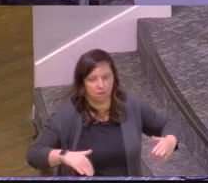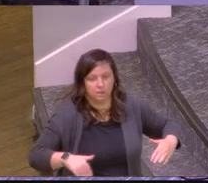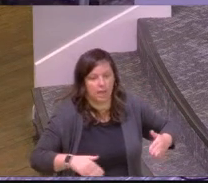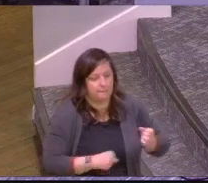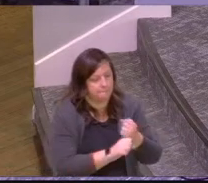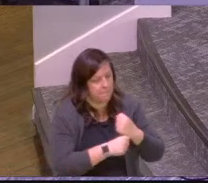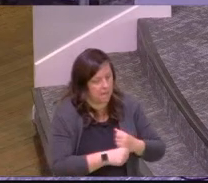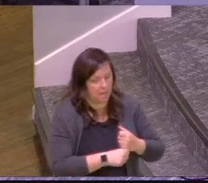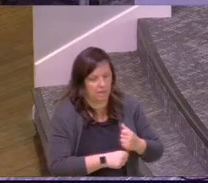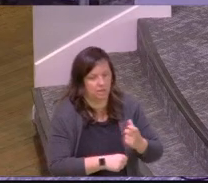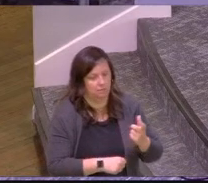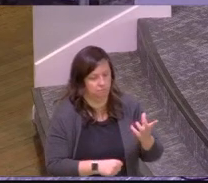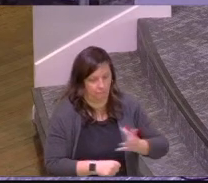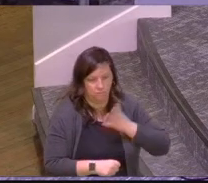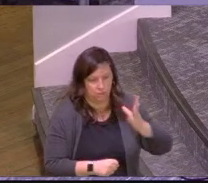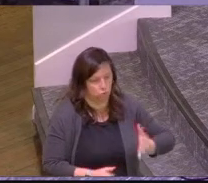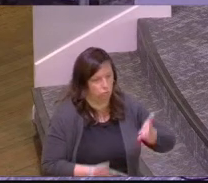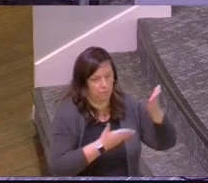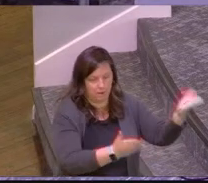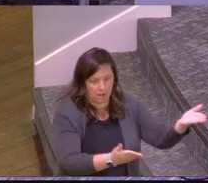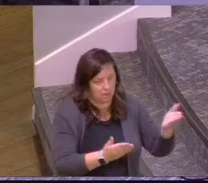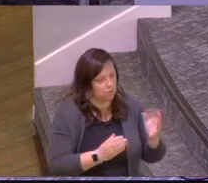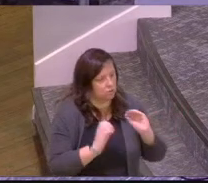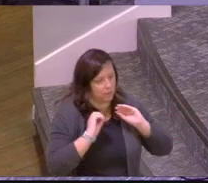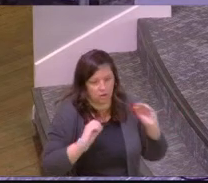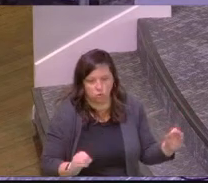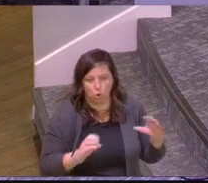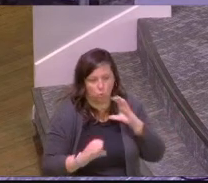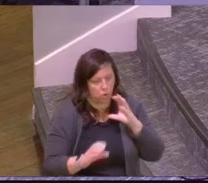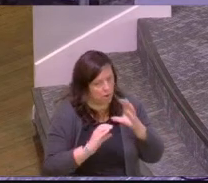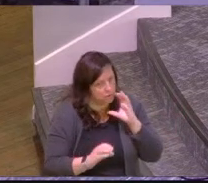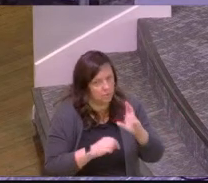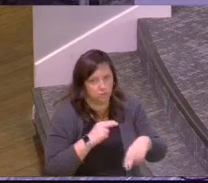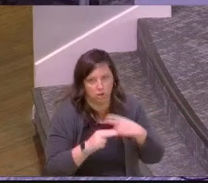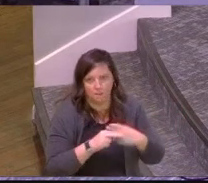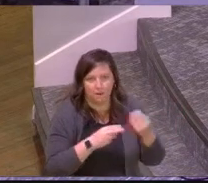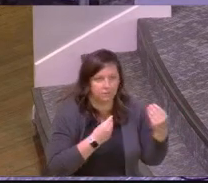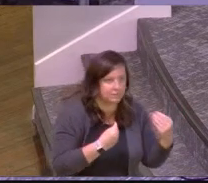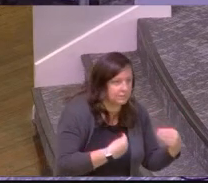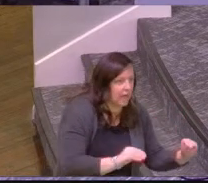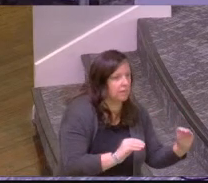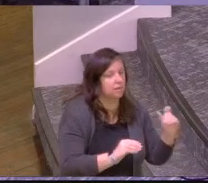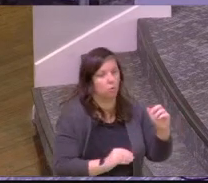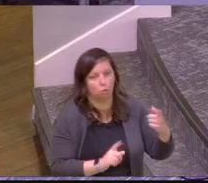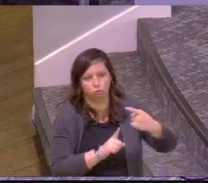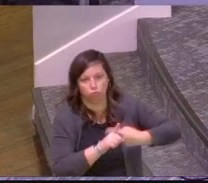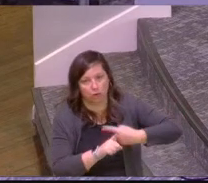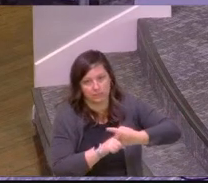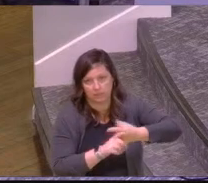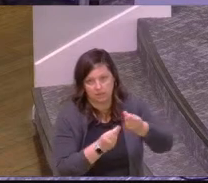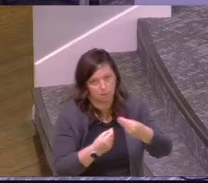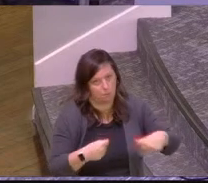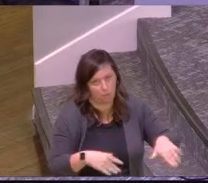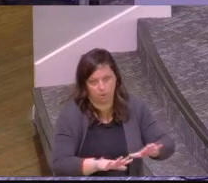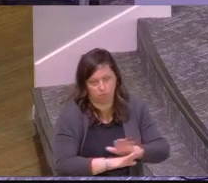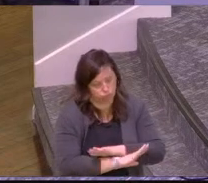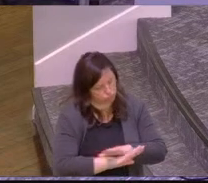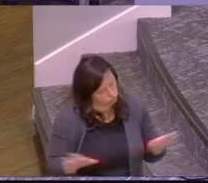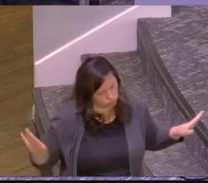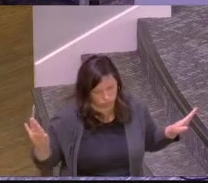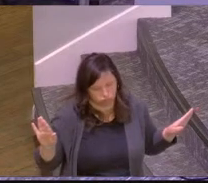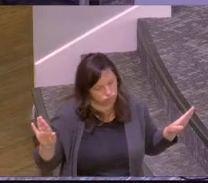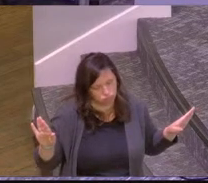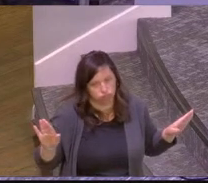been no conversation about selling or leasing the property in terms of a formal recommendation to any